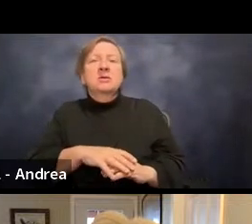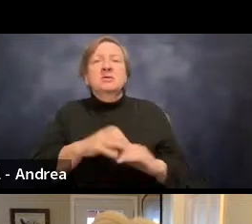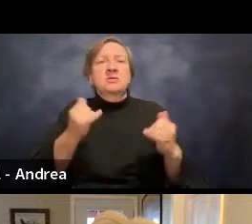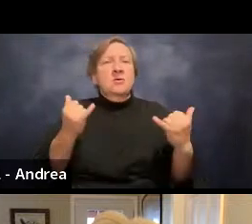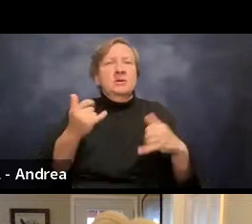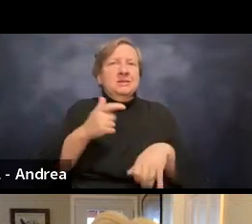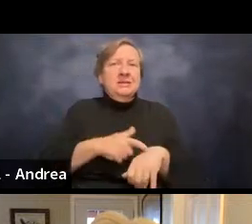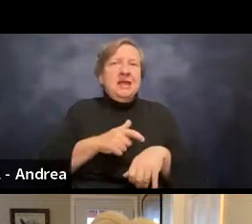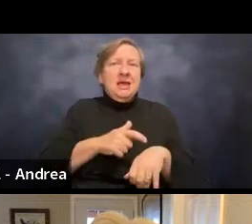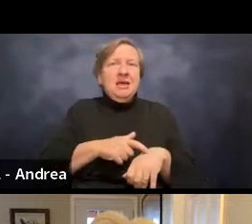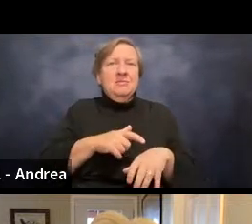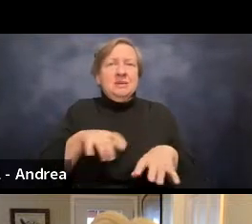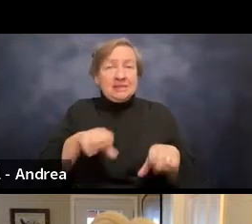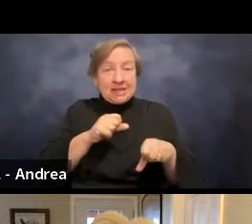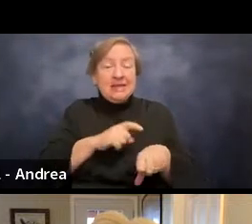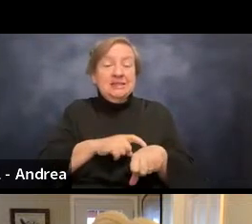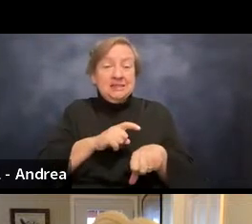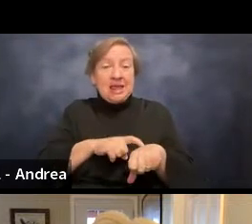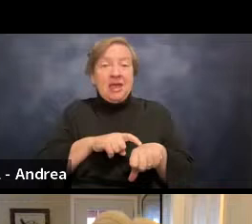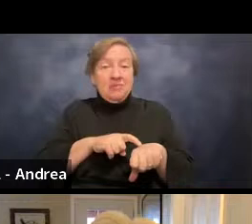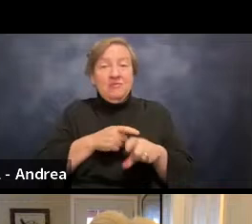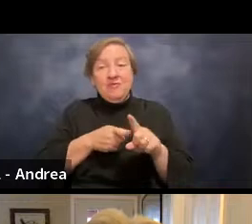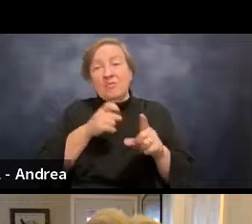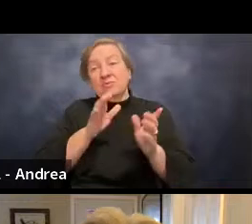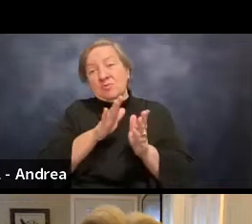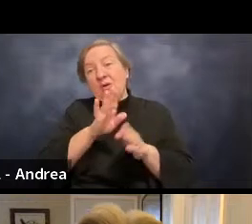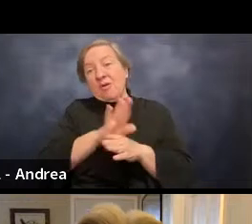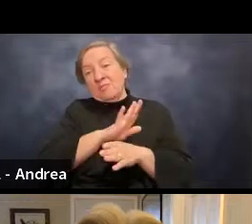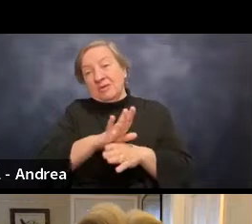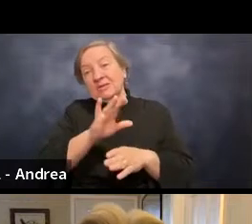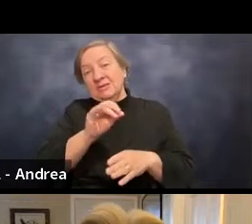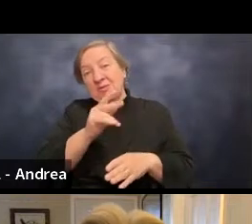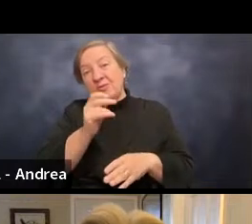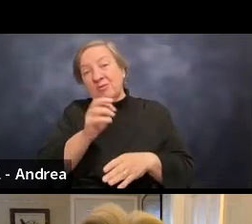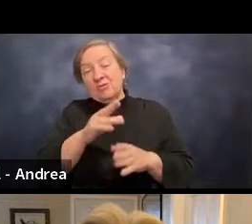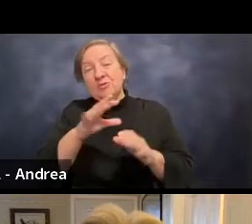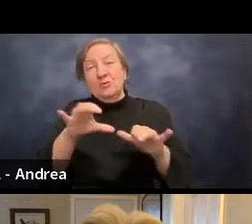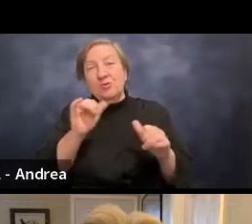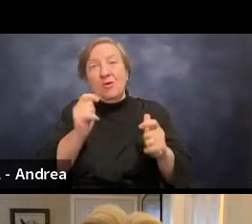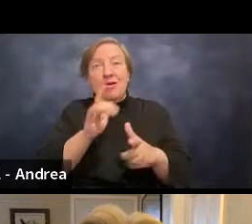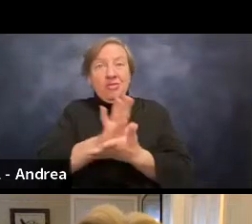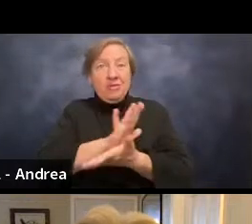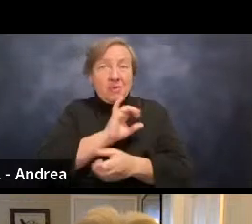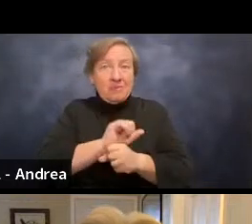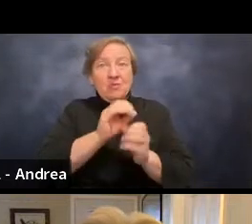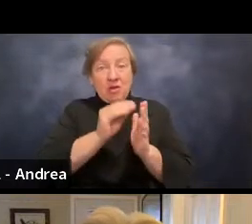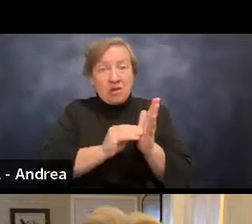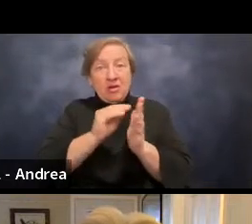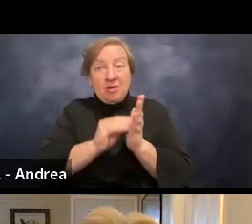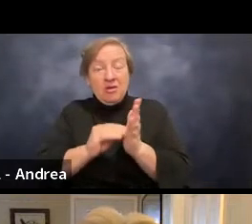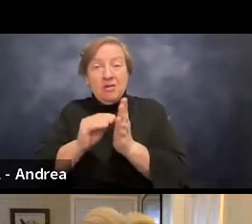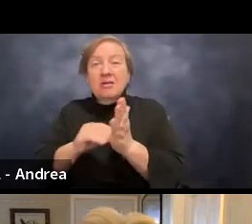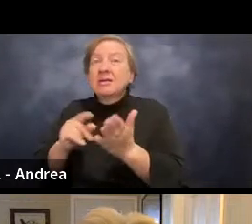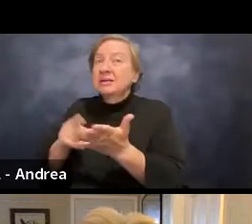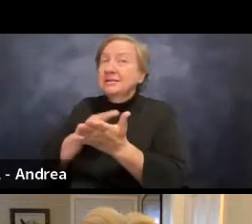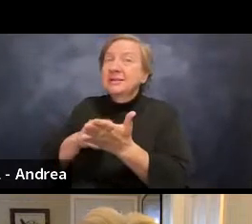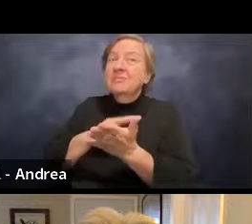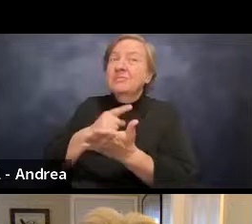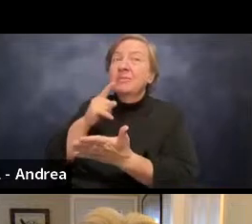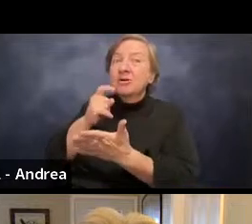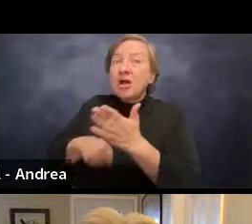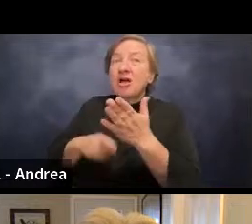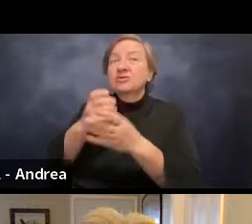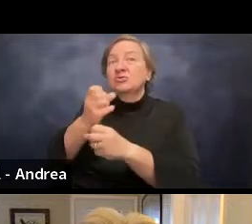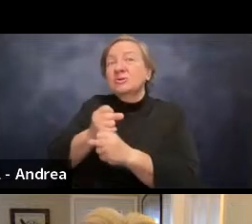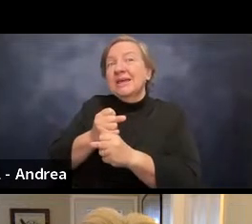Yeah. It takes time out of a small business owner to do all the paperwork and everything And else. sometimes there are costs to getting